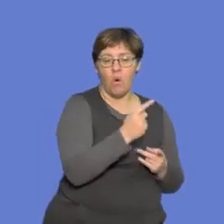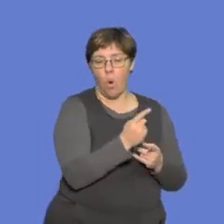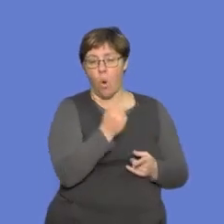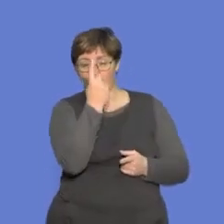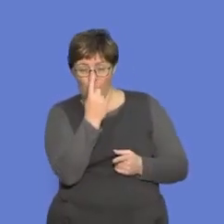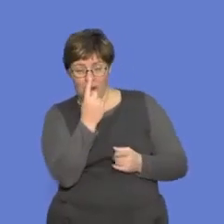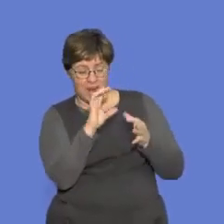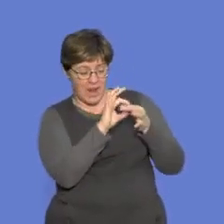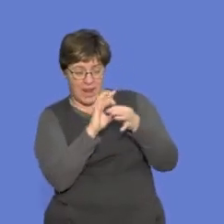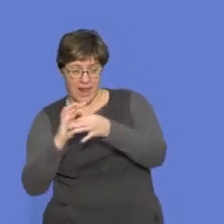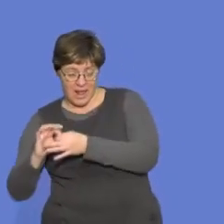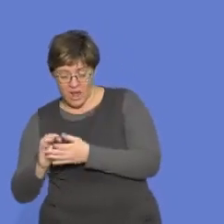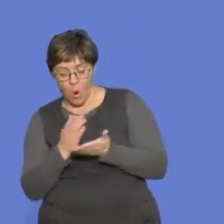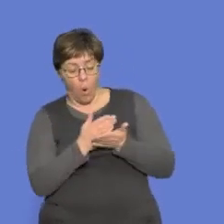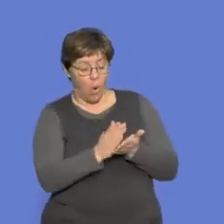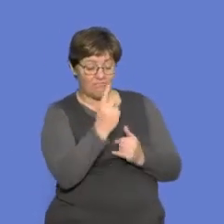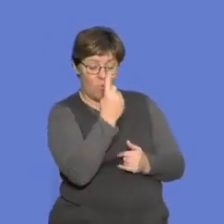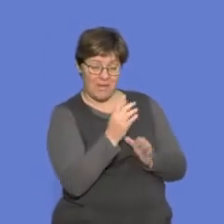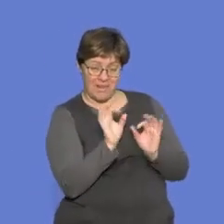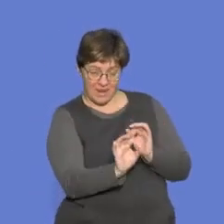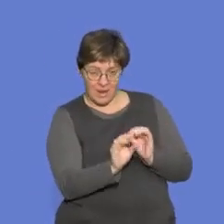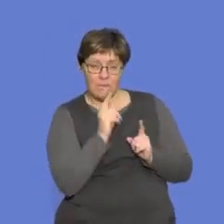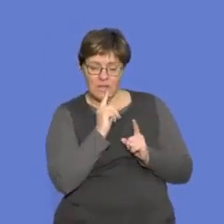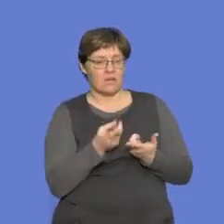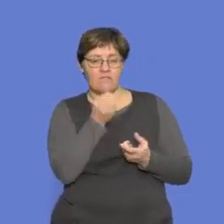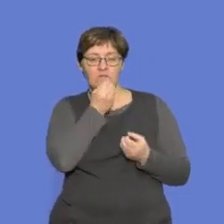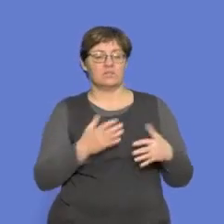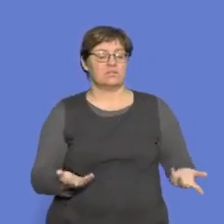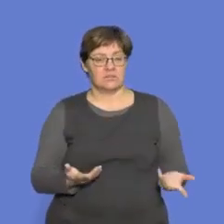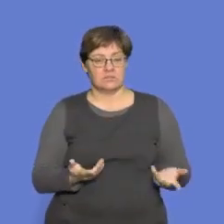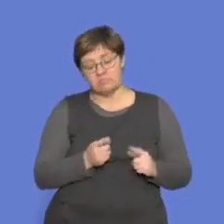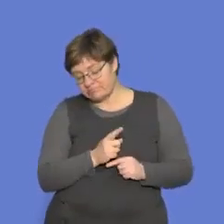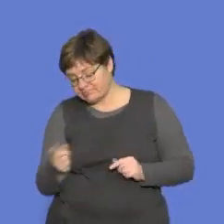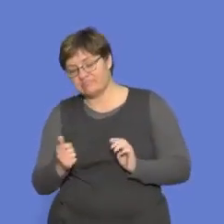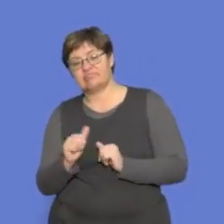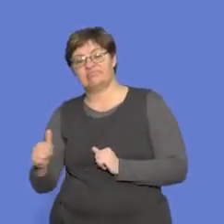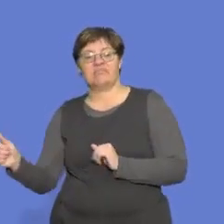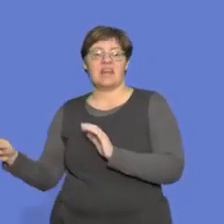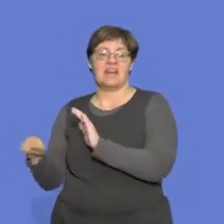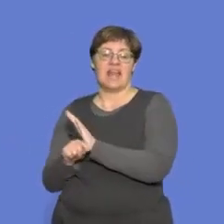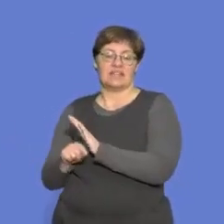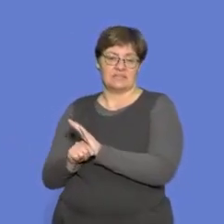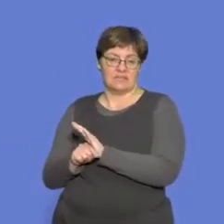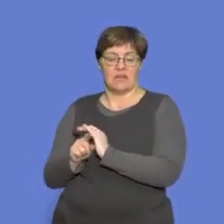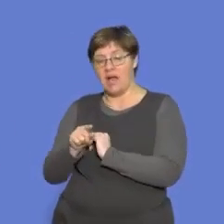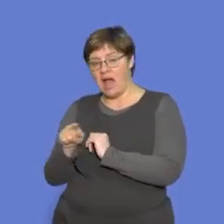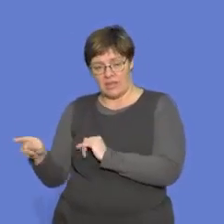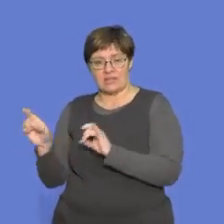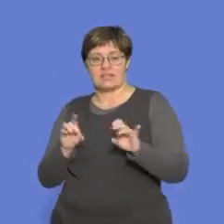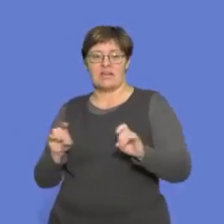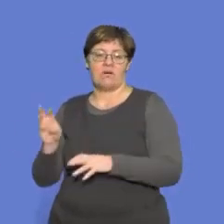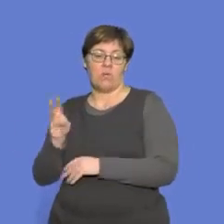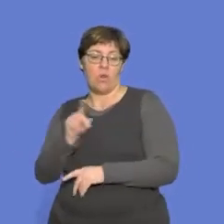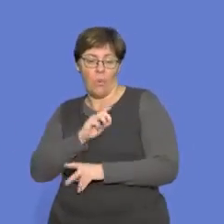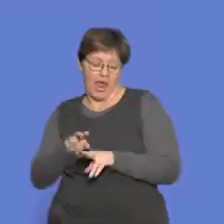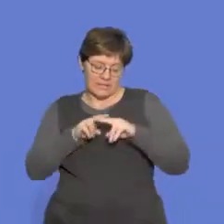energy in a food chain, that will in turn have a knock-on effect on many other species that are dependent on the energy flow